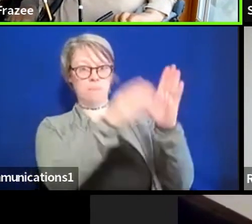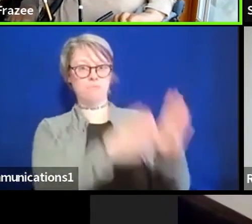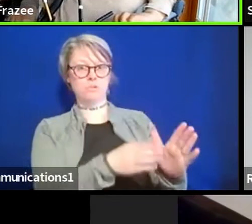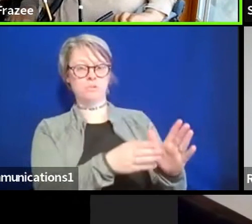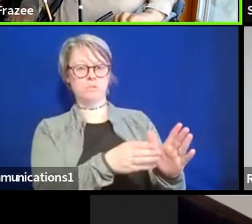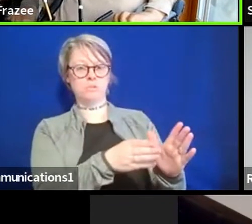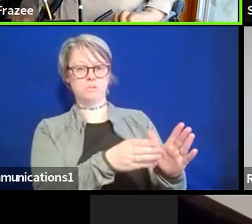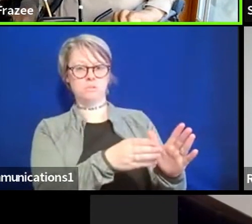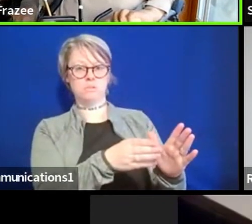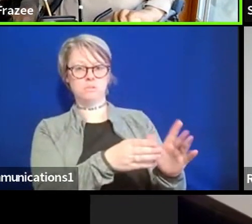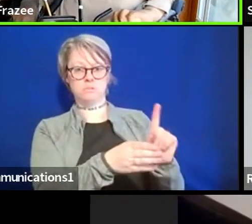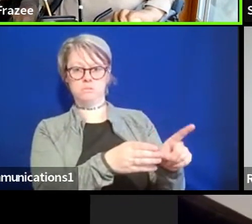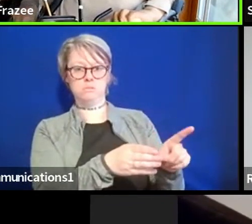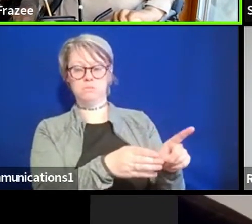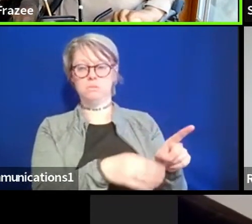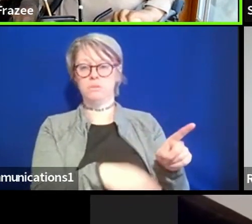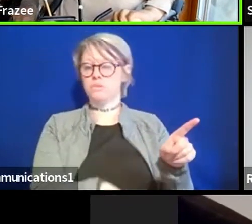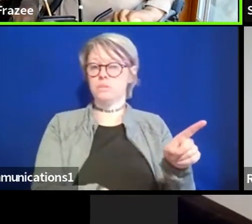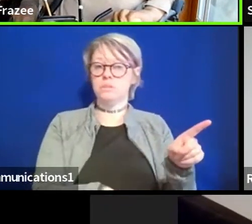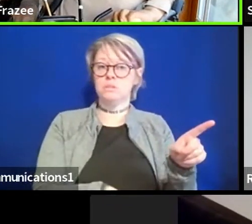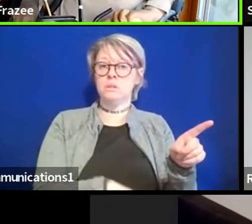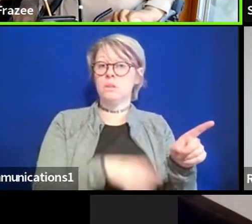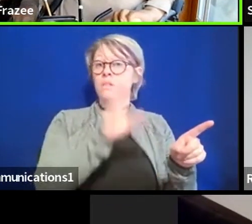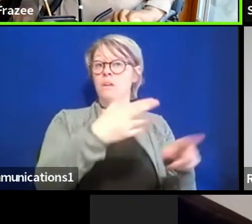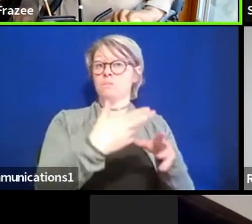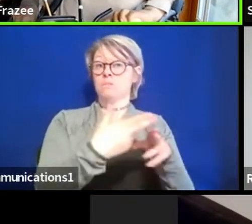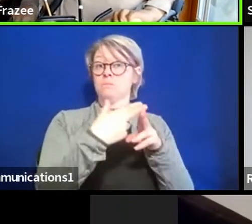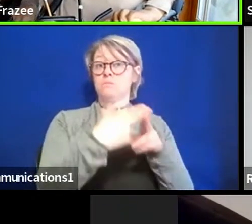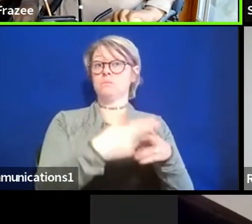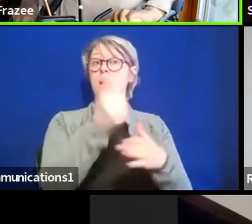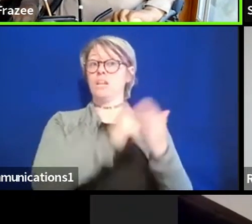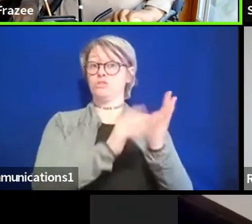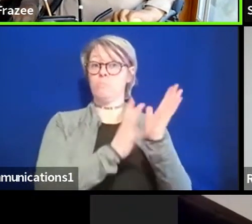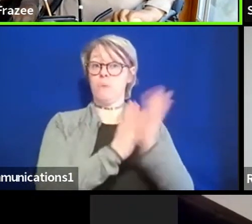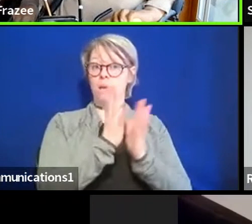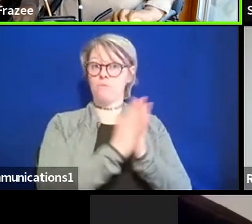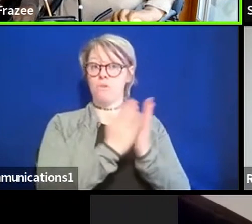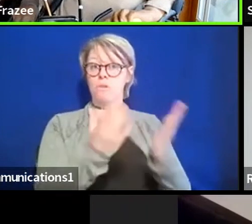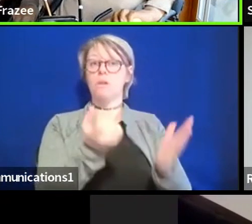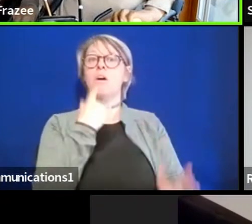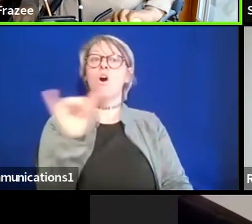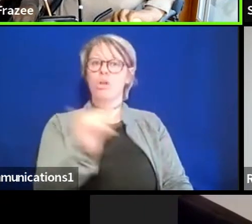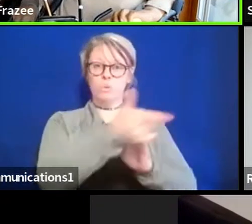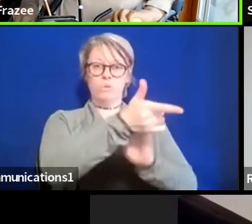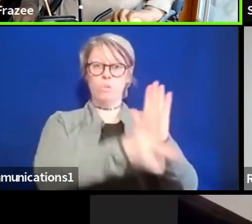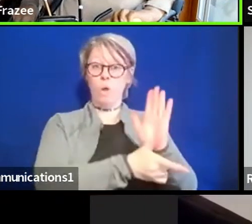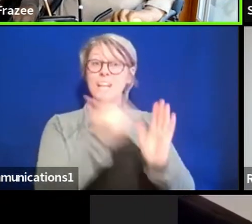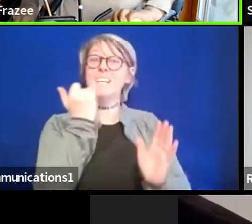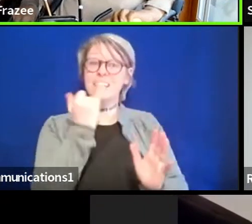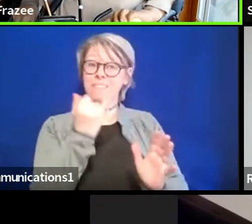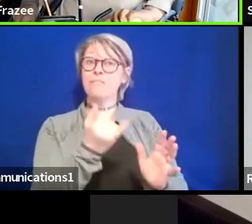the Christian commandments, but it's also a law. And if you kill a person, you're going